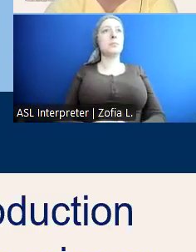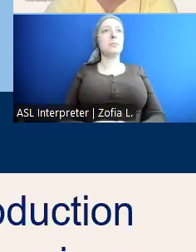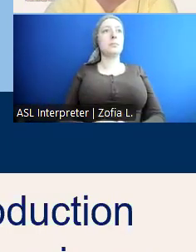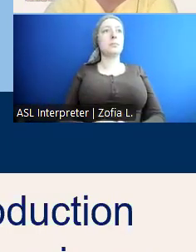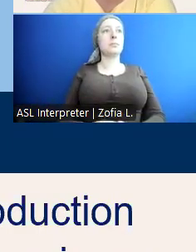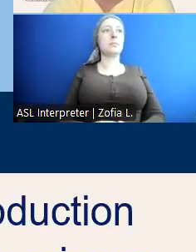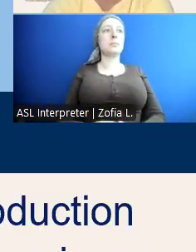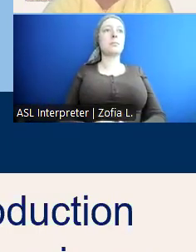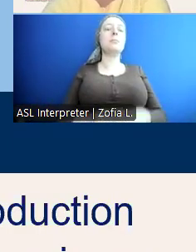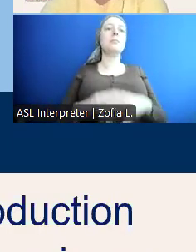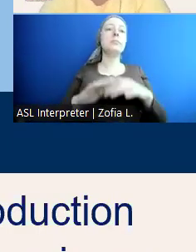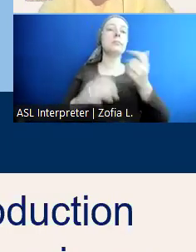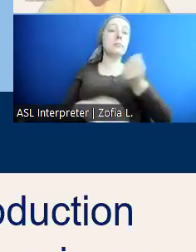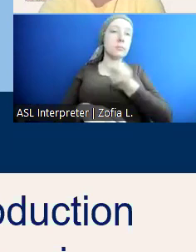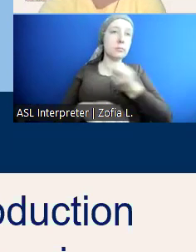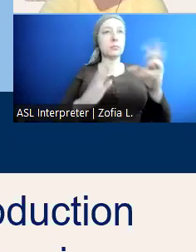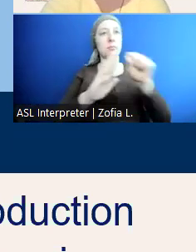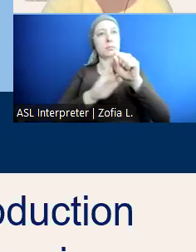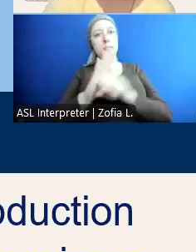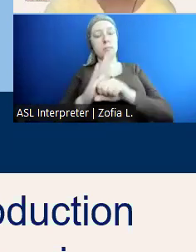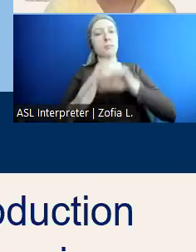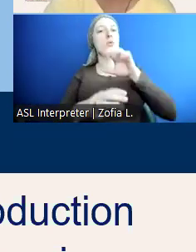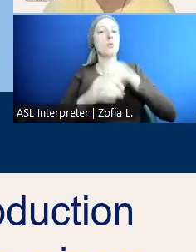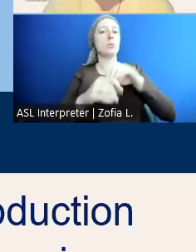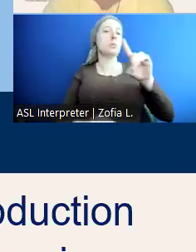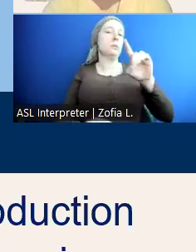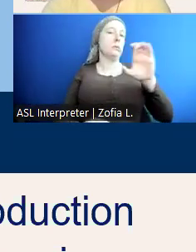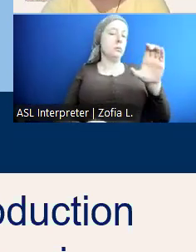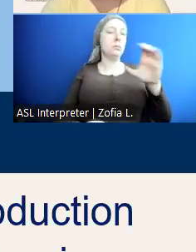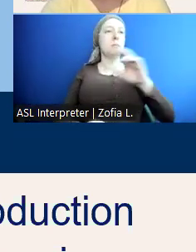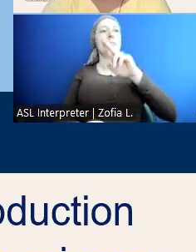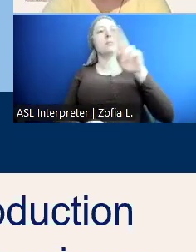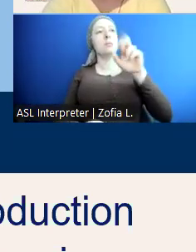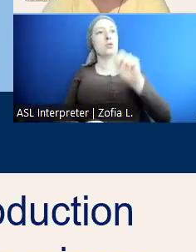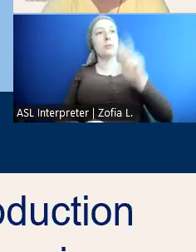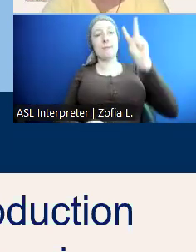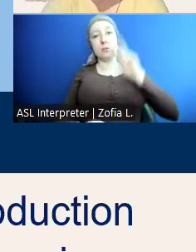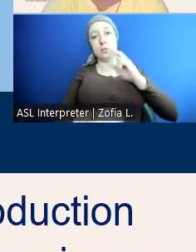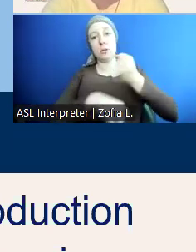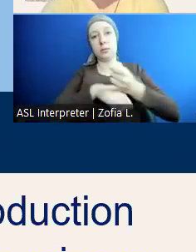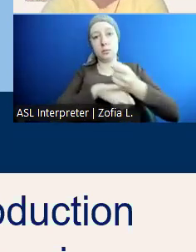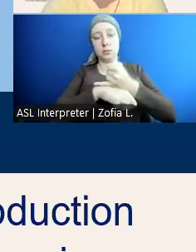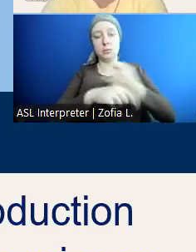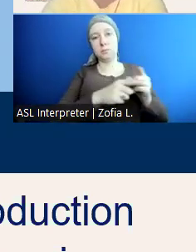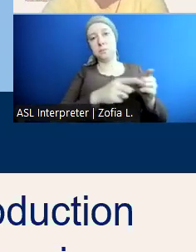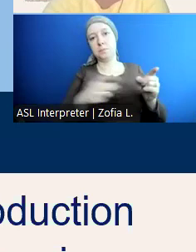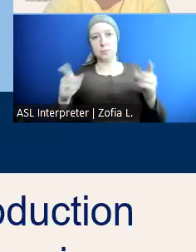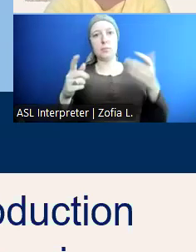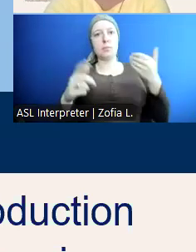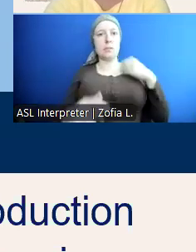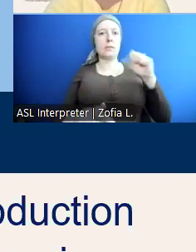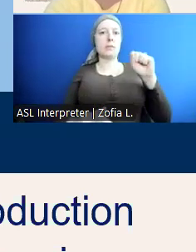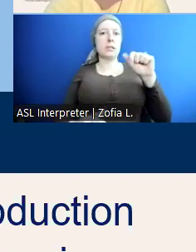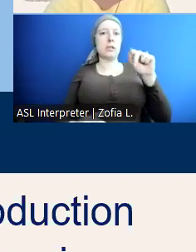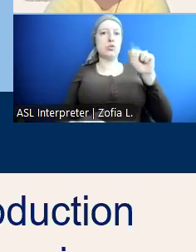although, you know, a number of states, as well as the District of Columbia and the U.S. Virgin Islands, have statutes that